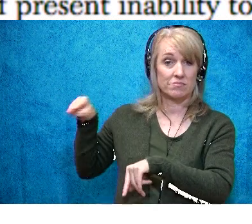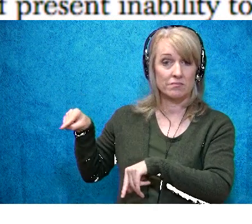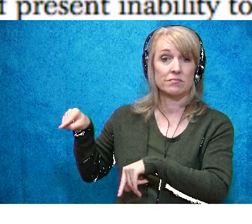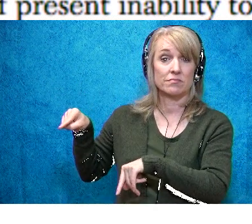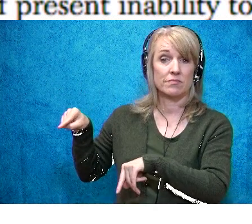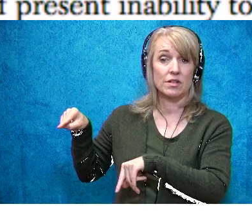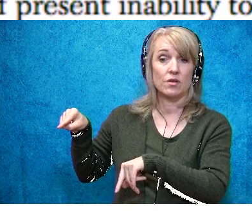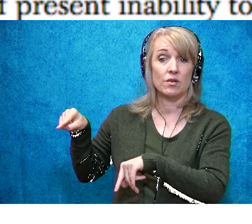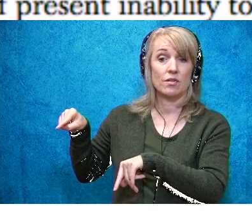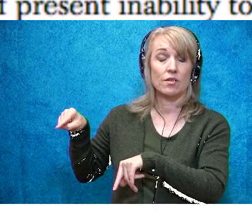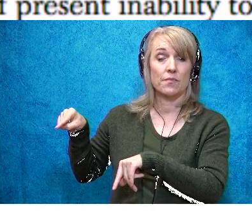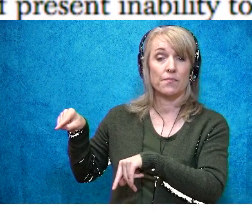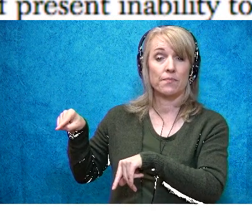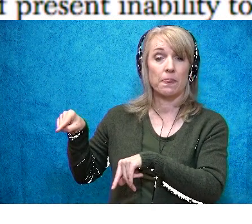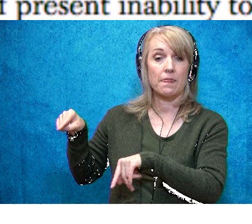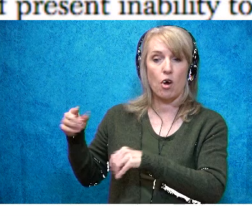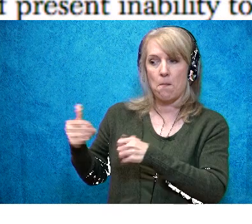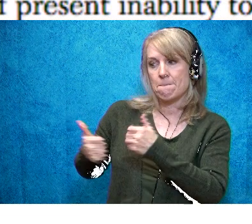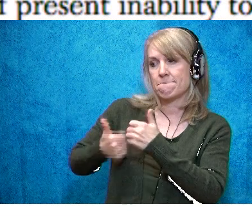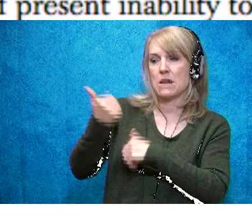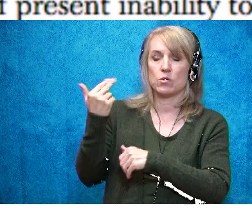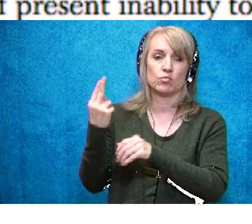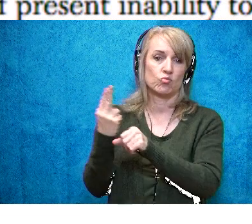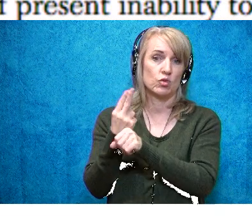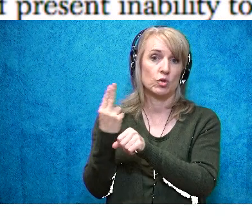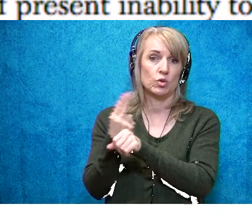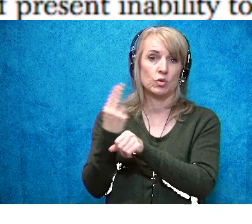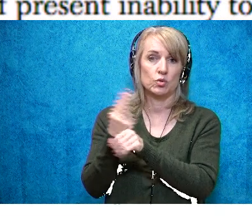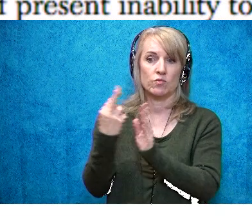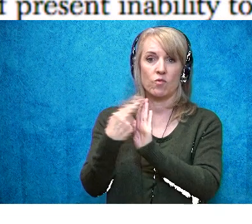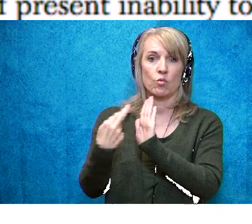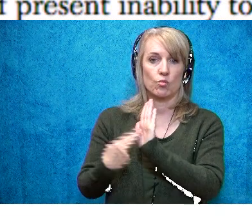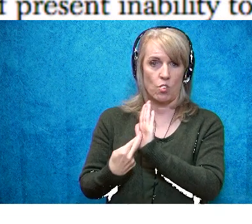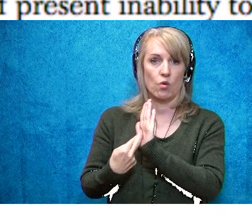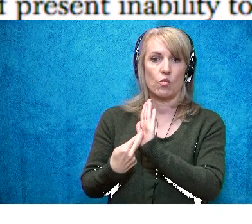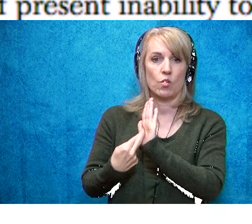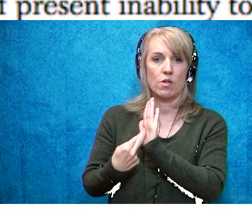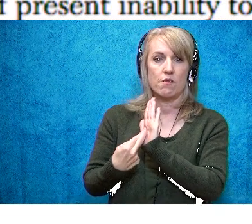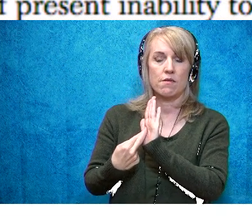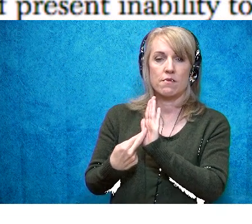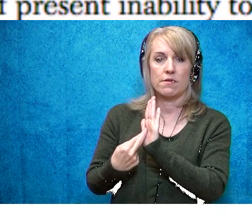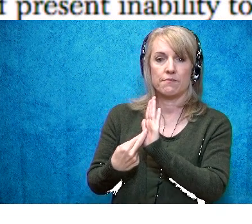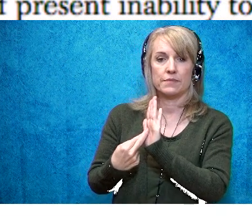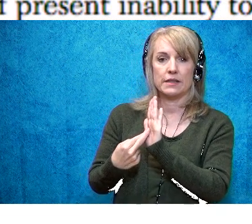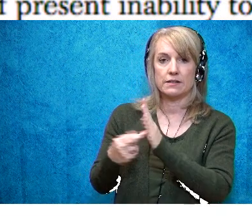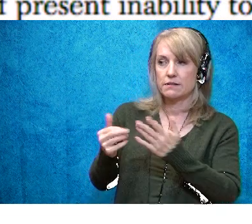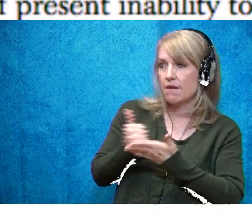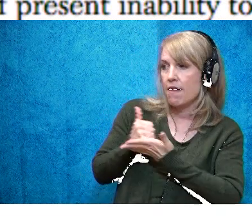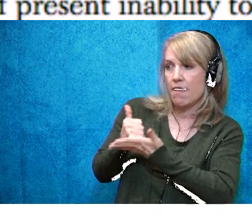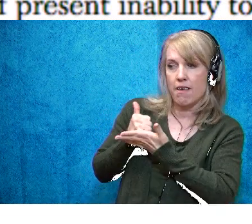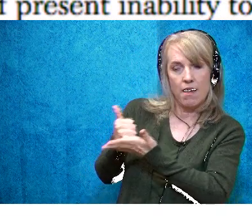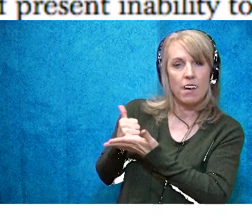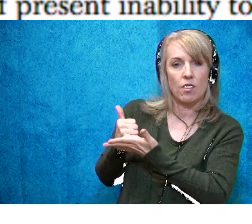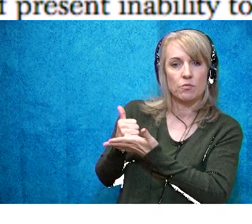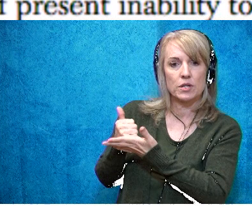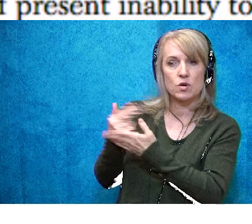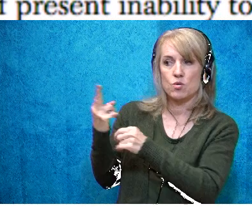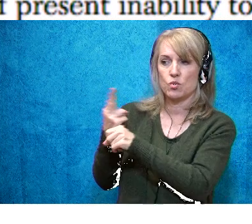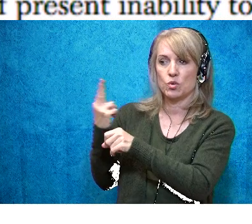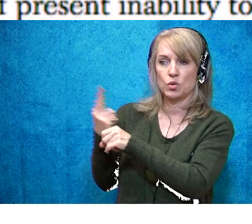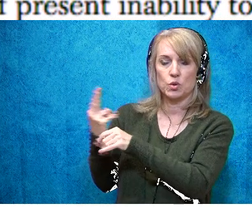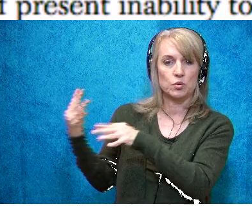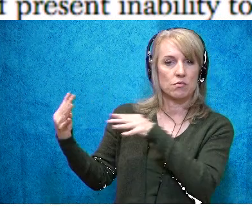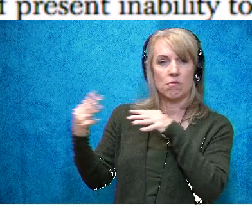nations. Our most useful and immediate role is to act as an arsenal for them as well as for ourselves. They do not